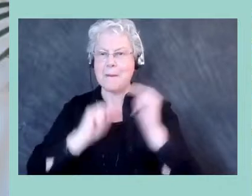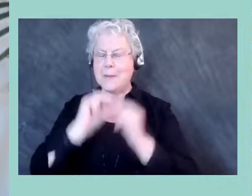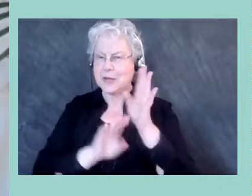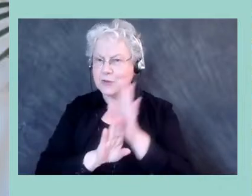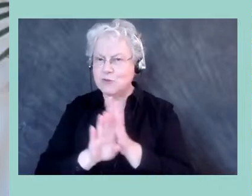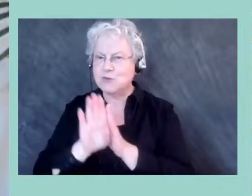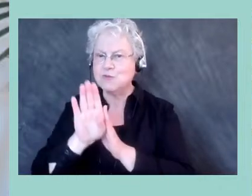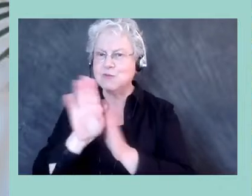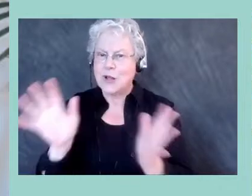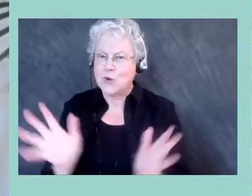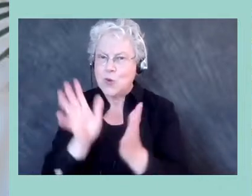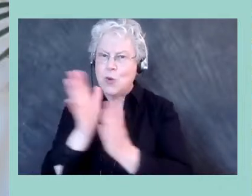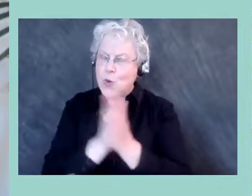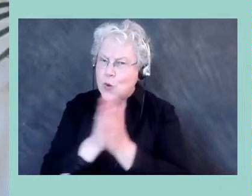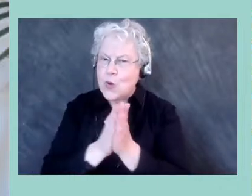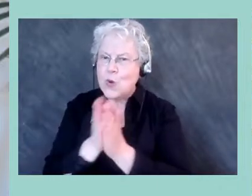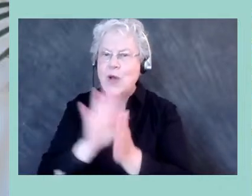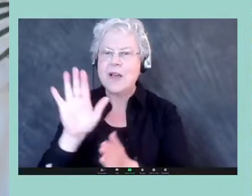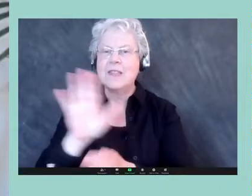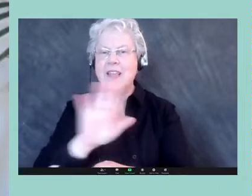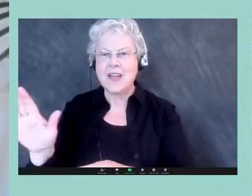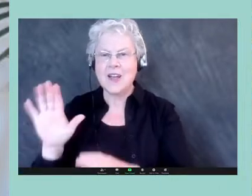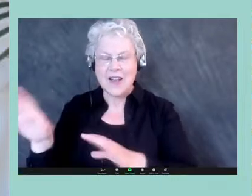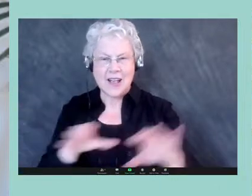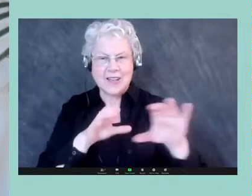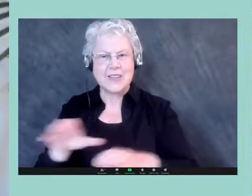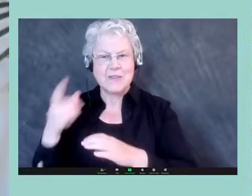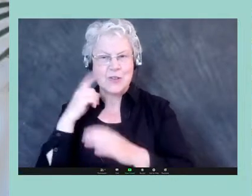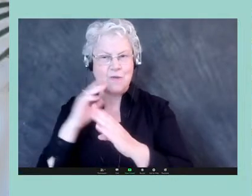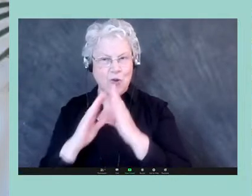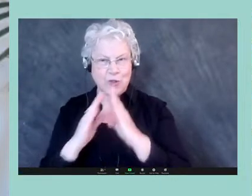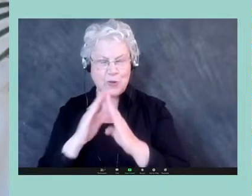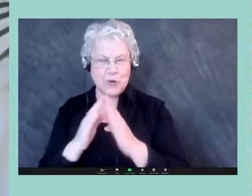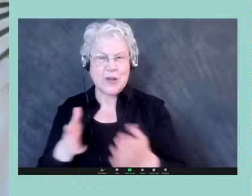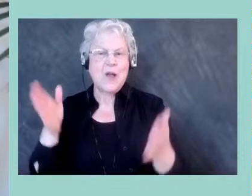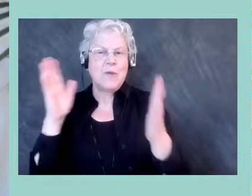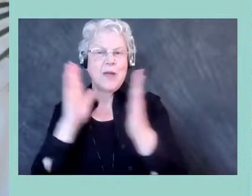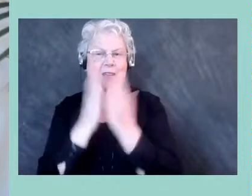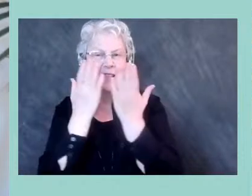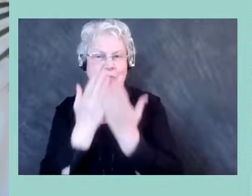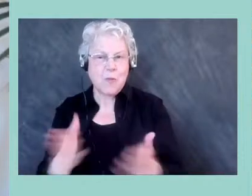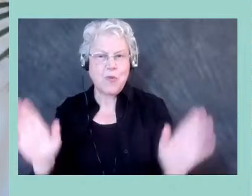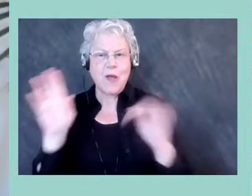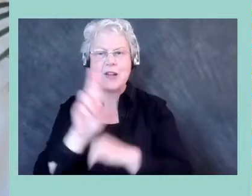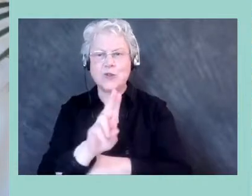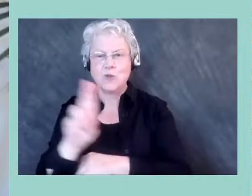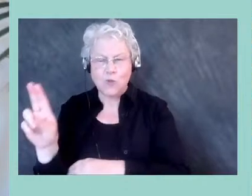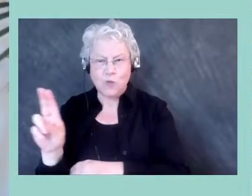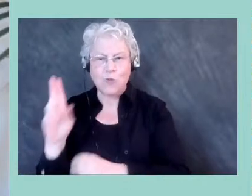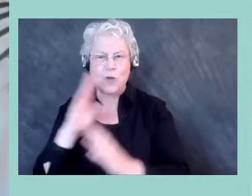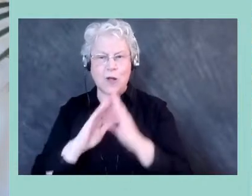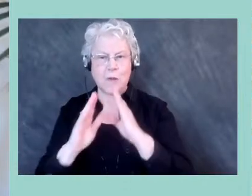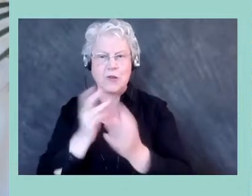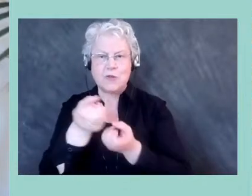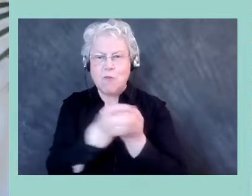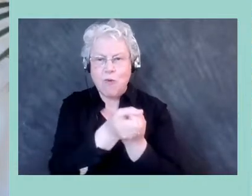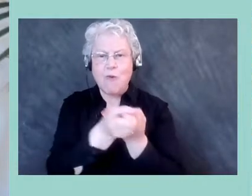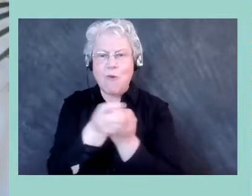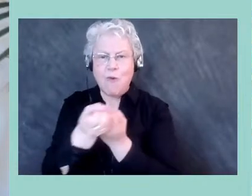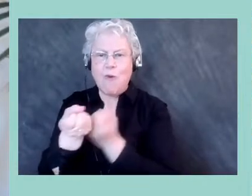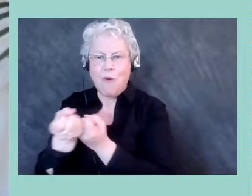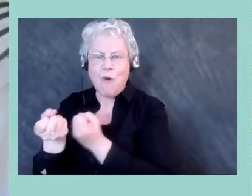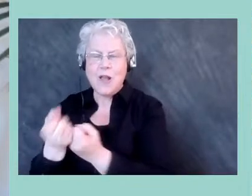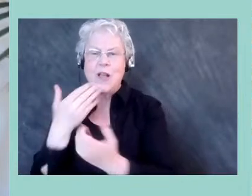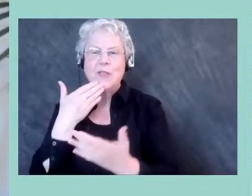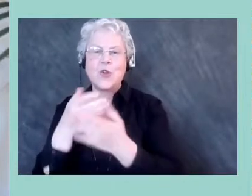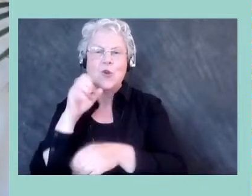their movement for themselves in community. We ask that our broader Unitarian Universalist community support the good work